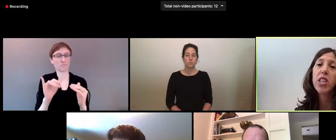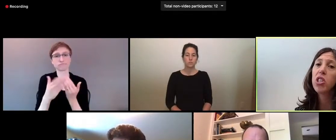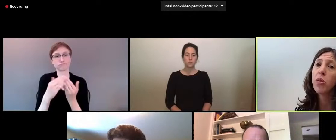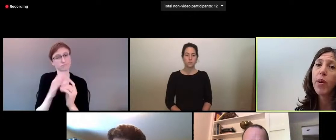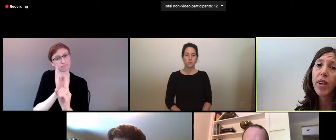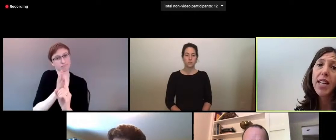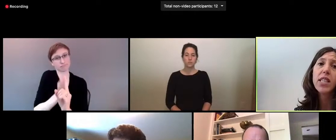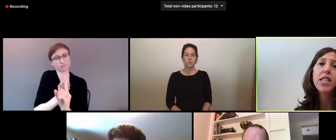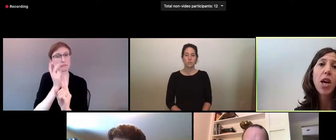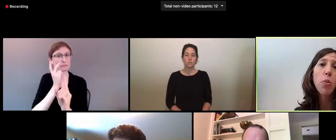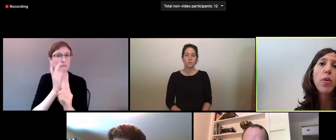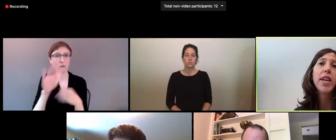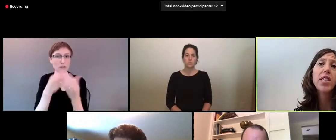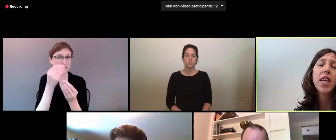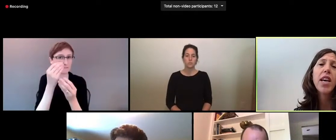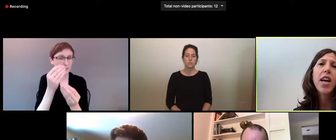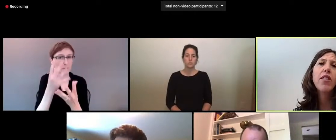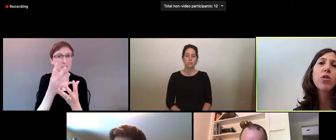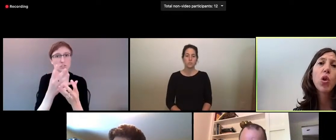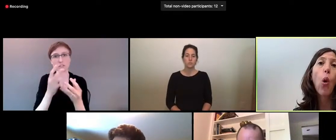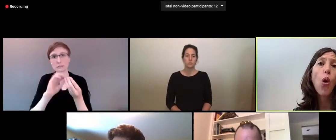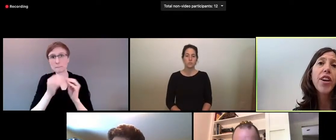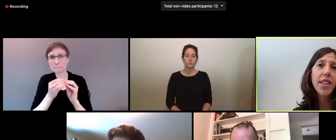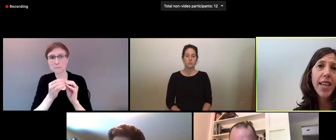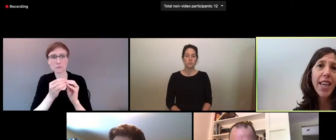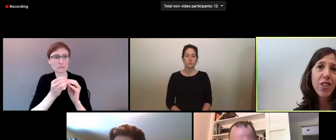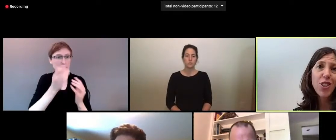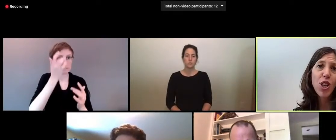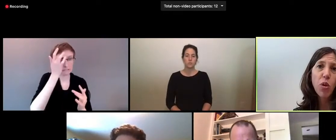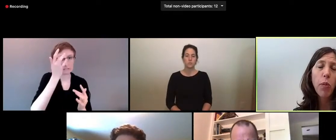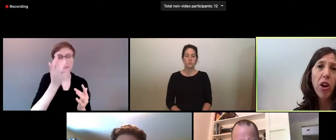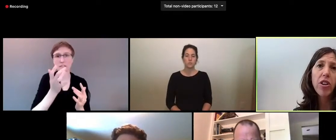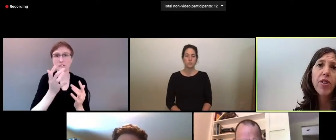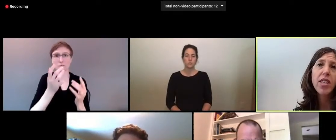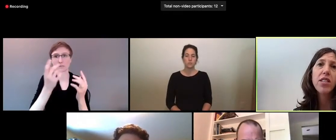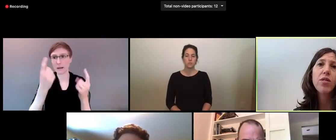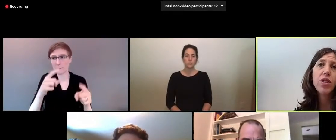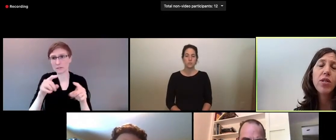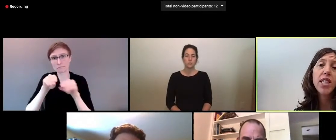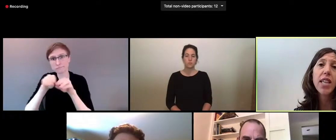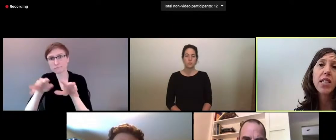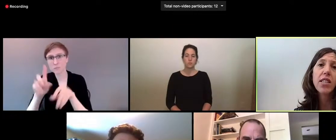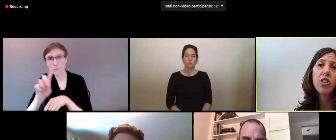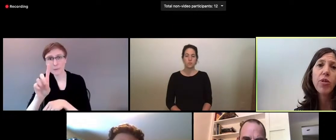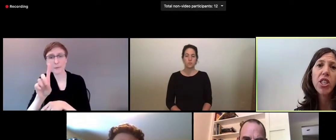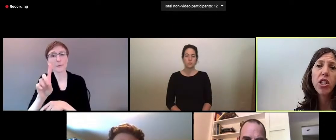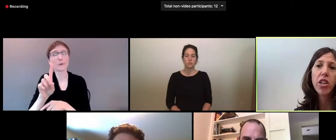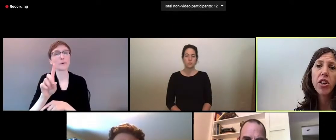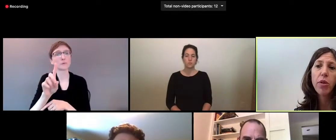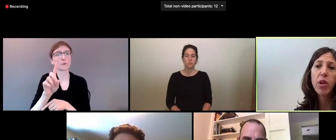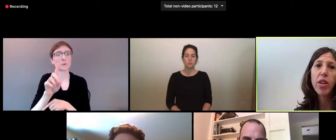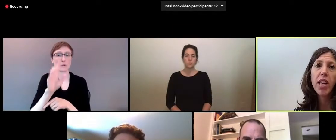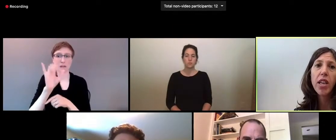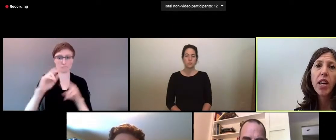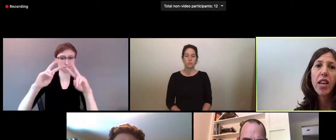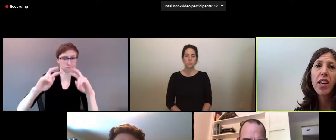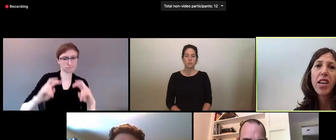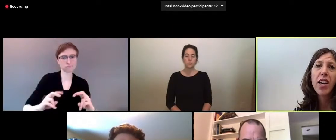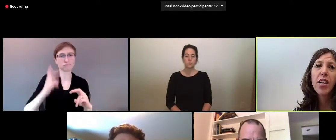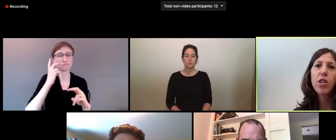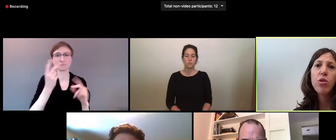for information about cases, outbreaks, and those core indicators that we're monitoring to assess the situation in our